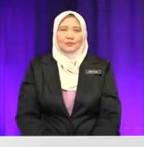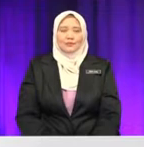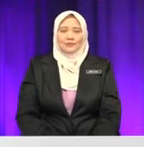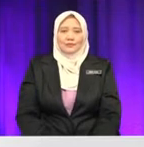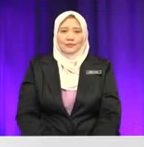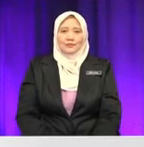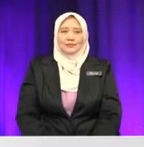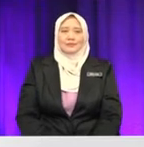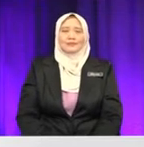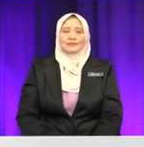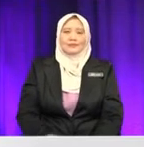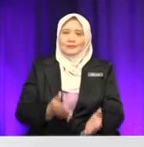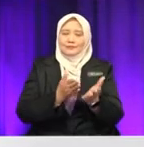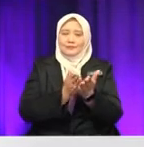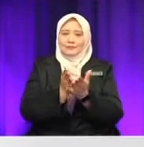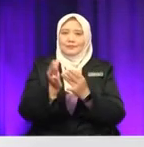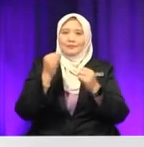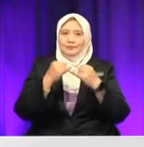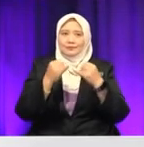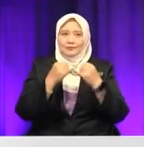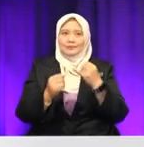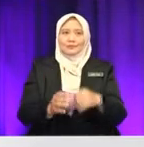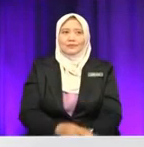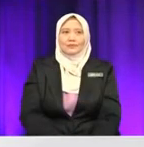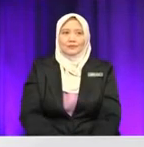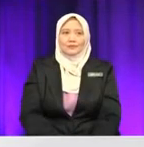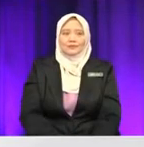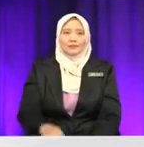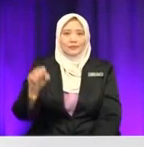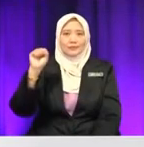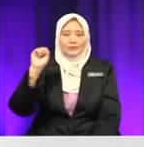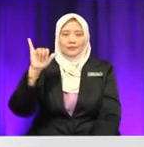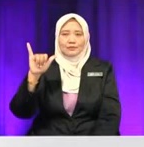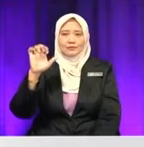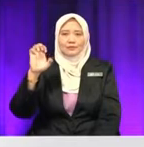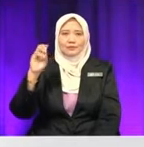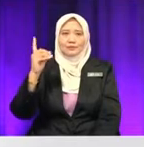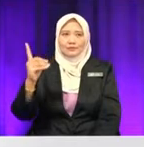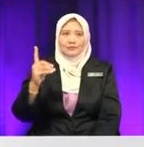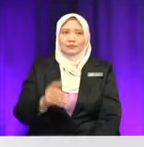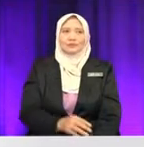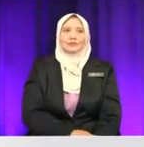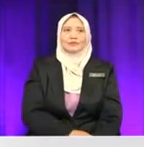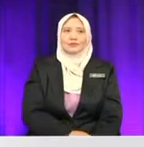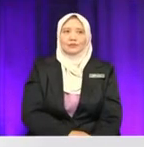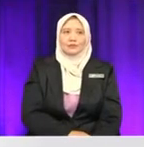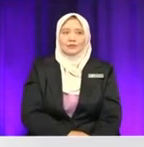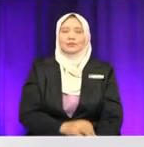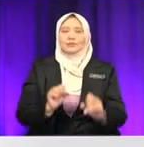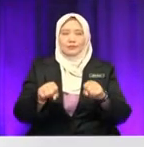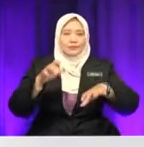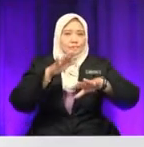Faizul. Okay, all right. Faizul, so the next one in the house is Syed Aiman bin Syed Hassan. Right. All right, so what do you want me to address you, Syed Aiman?